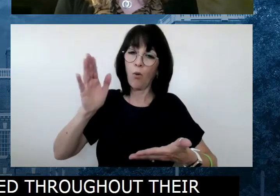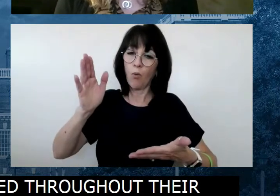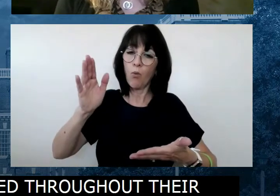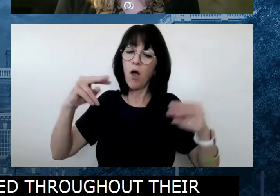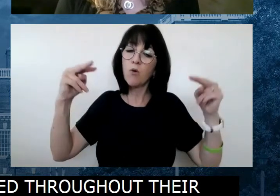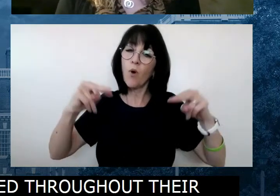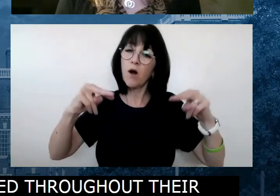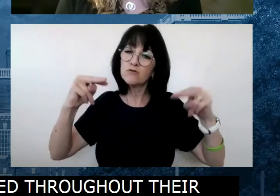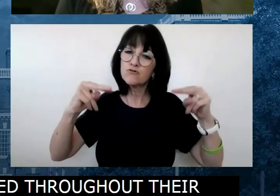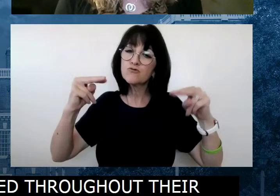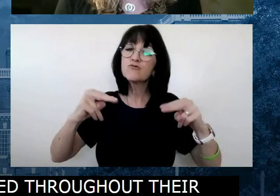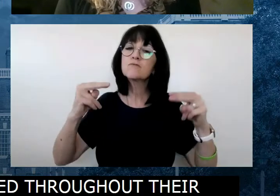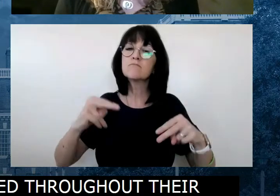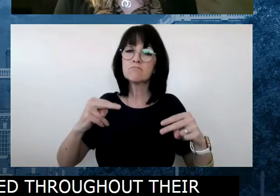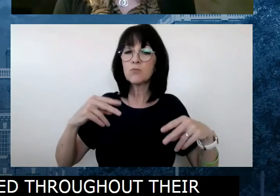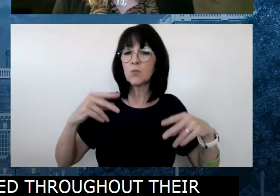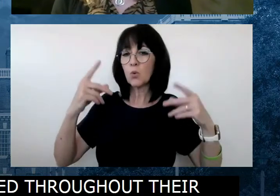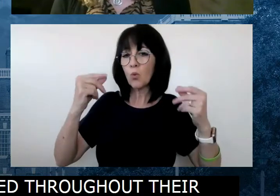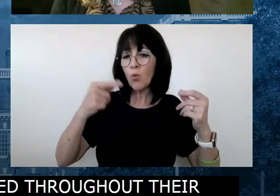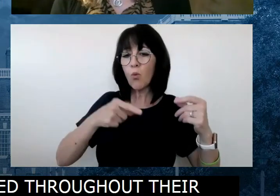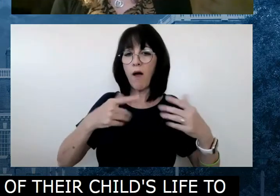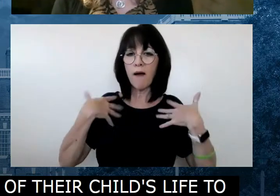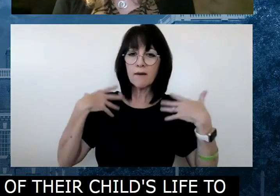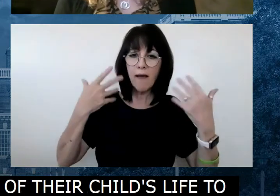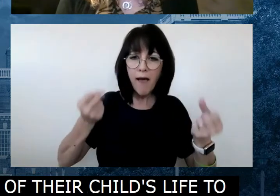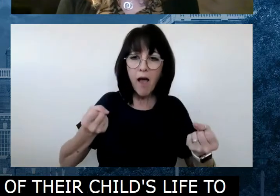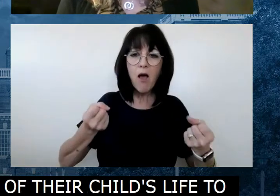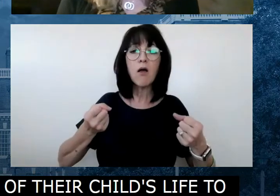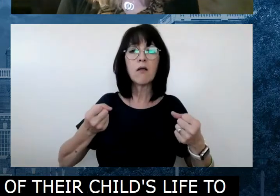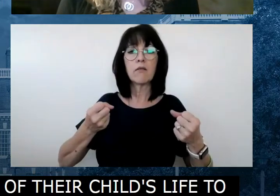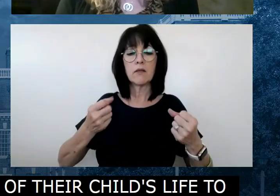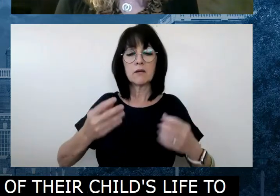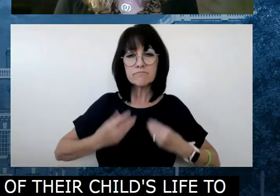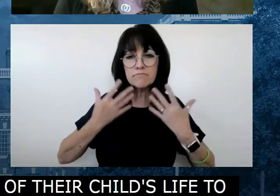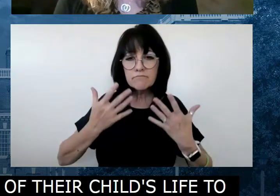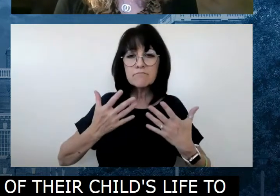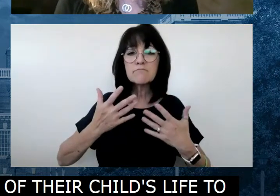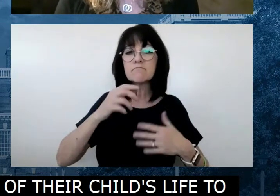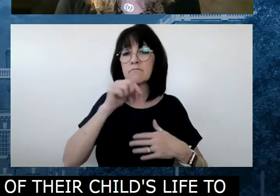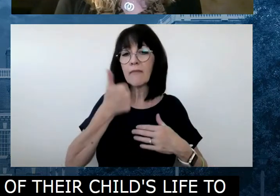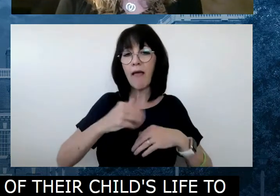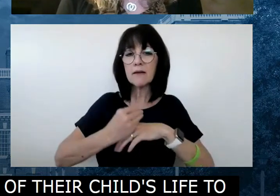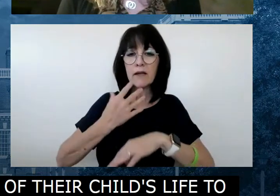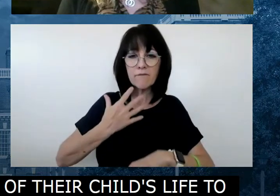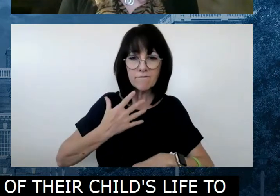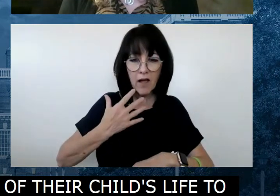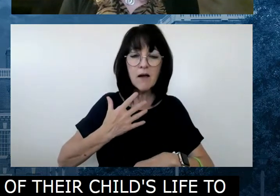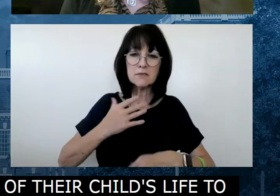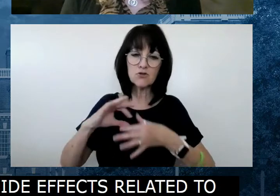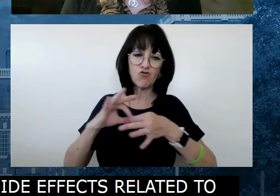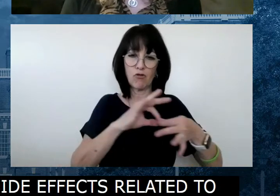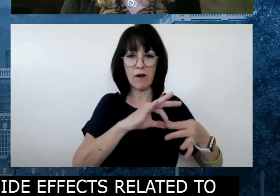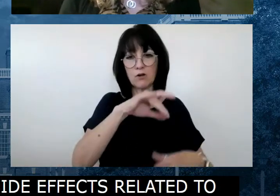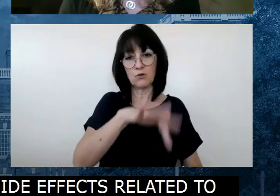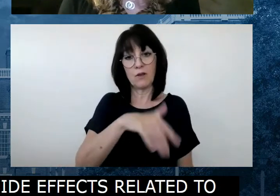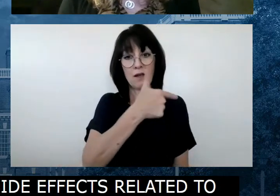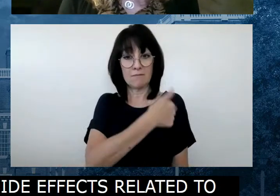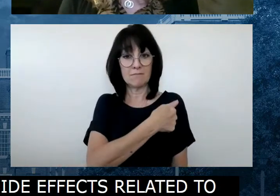the response and any side effects related to the vaccine. And thus far,